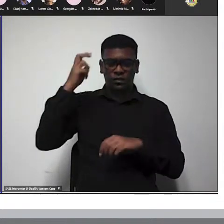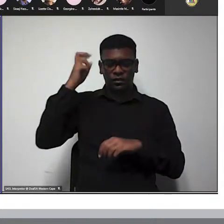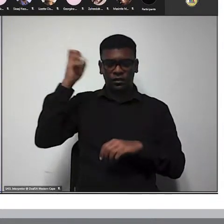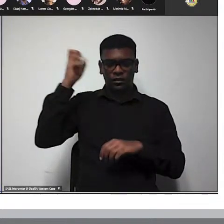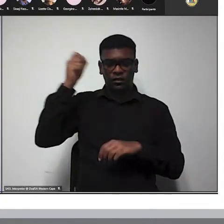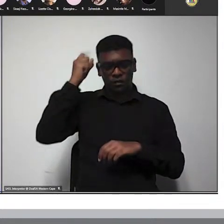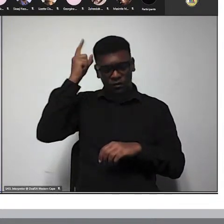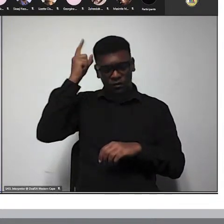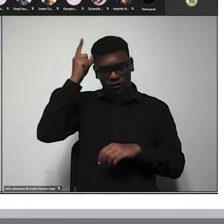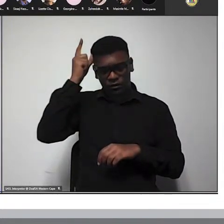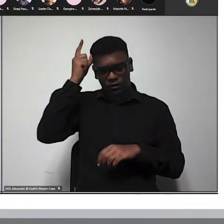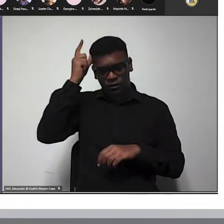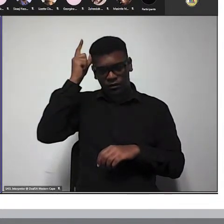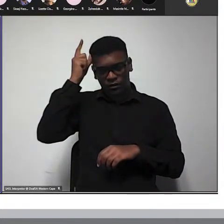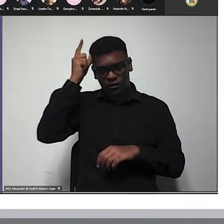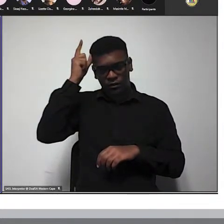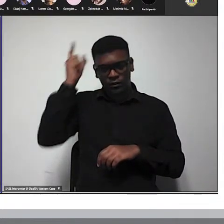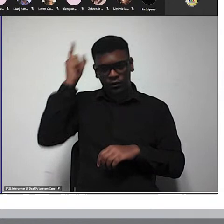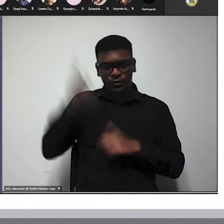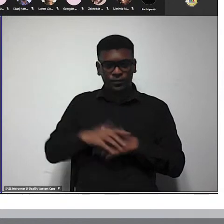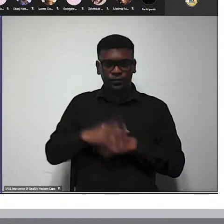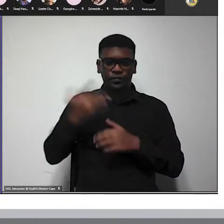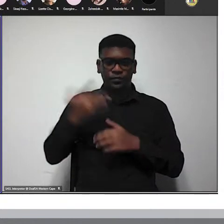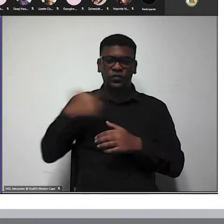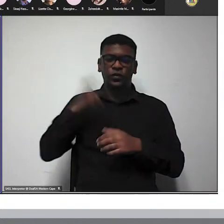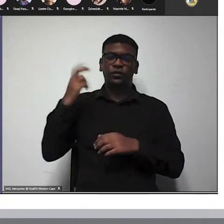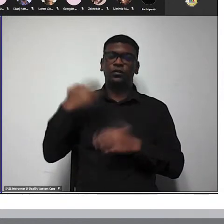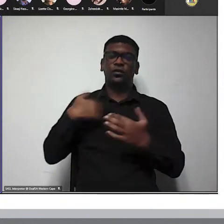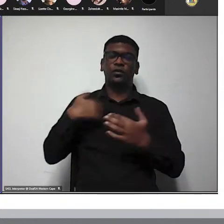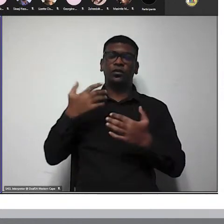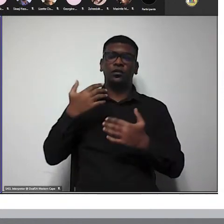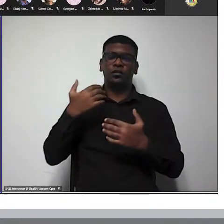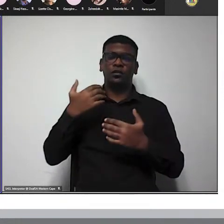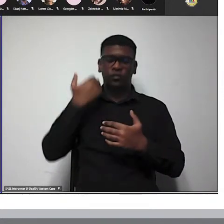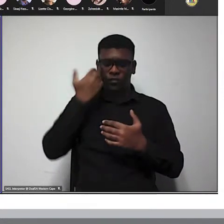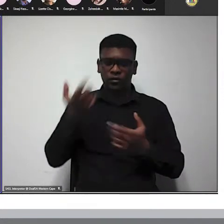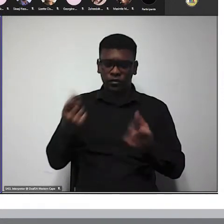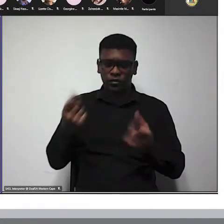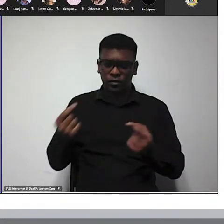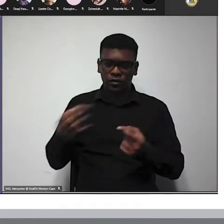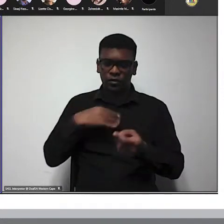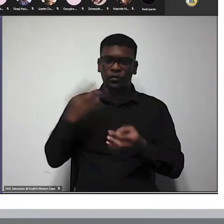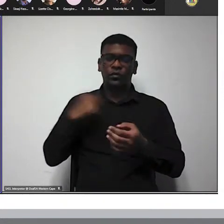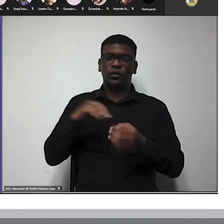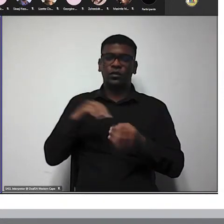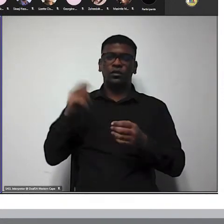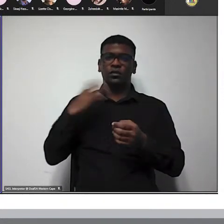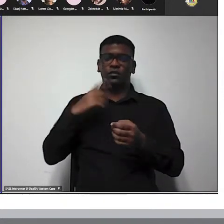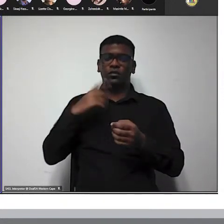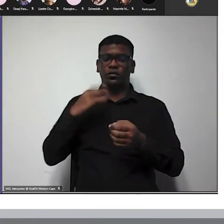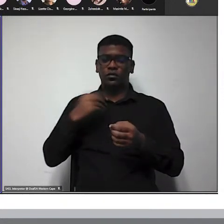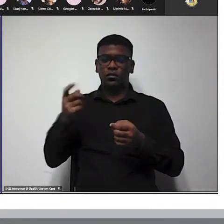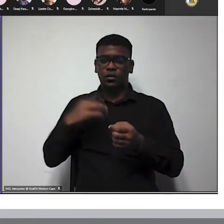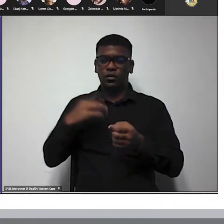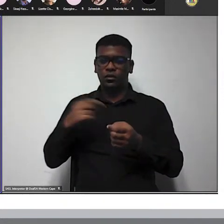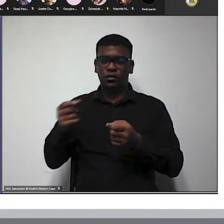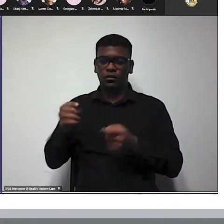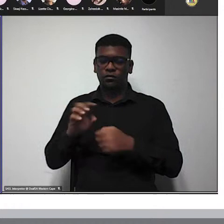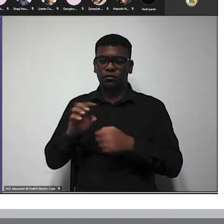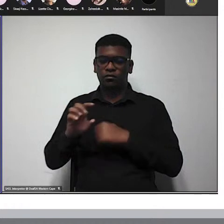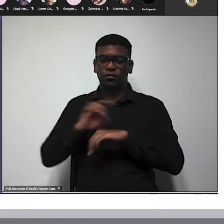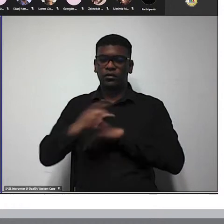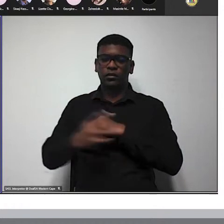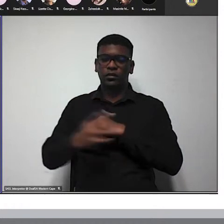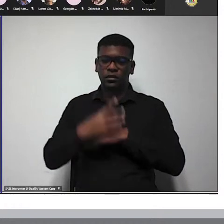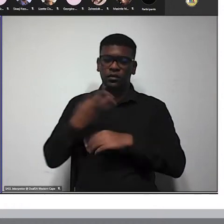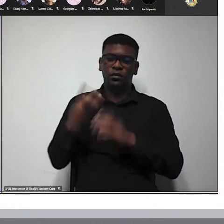know, what we would be willing to, because if you negotiate a free trade agreement, it's reciprocal. You have to open your market as well. So at the